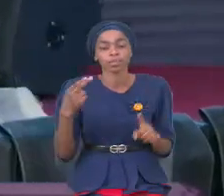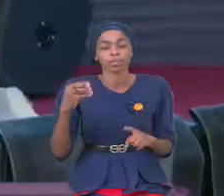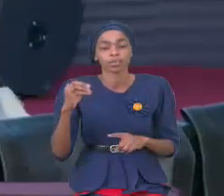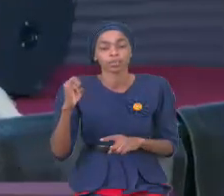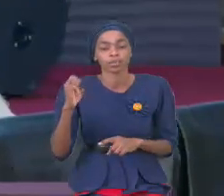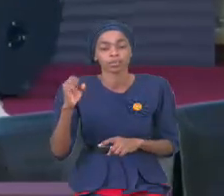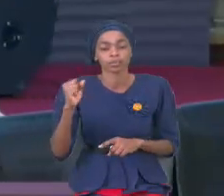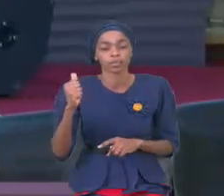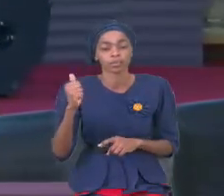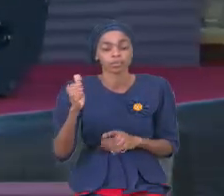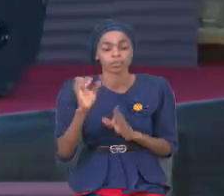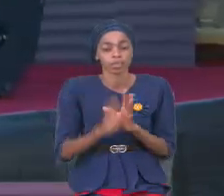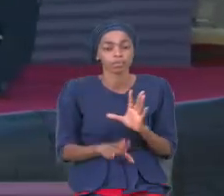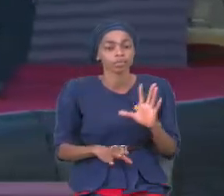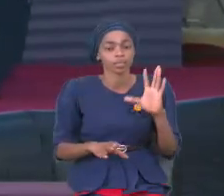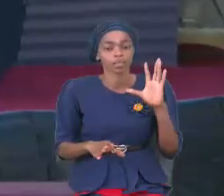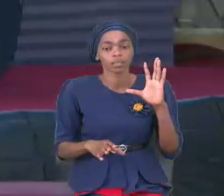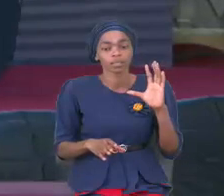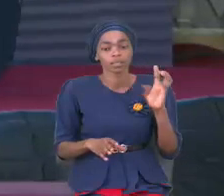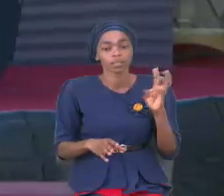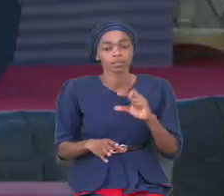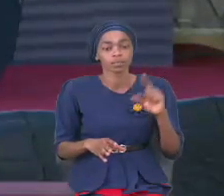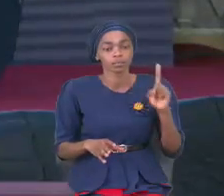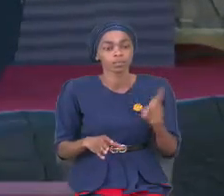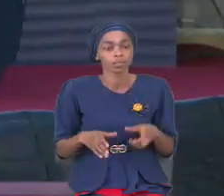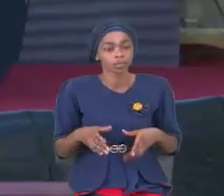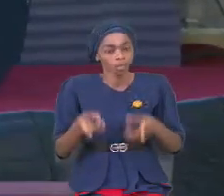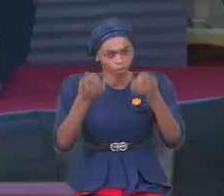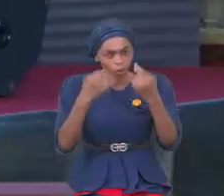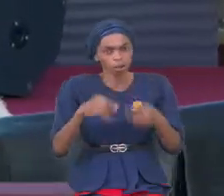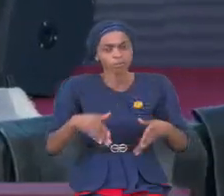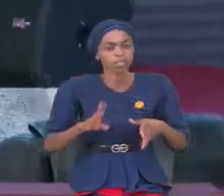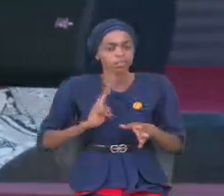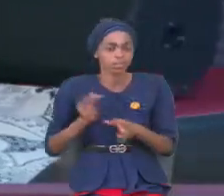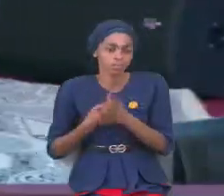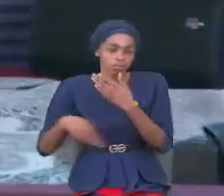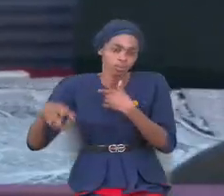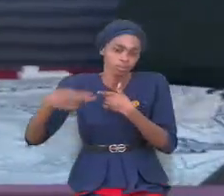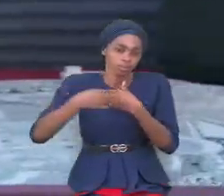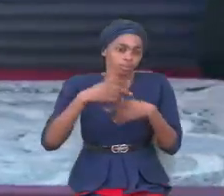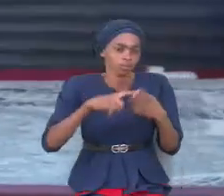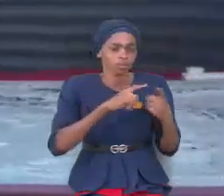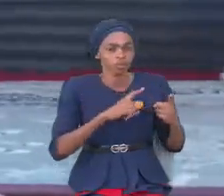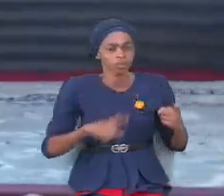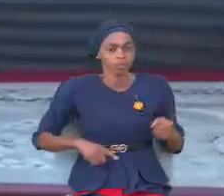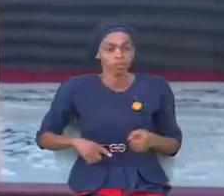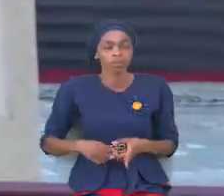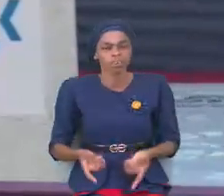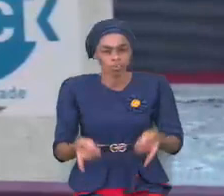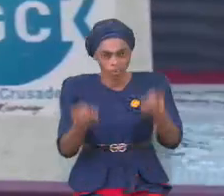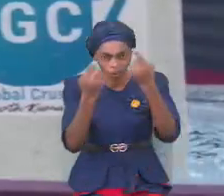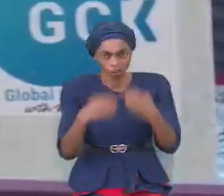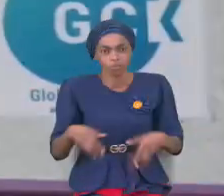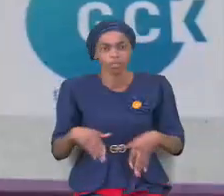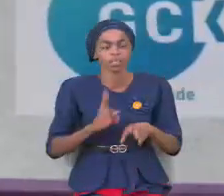Come, let us return unto the Lord. Come, let us return unto the Lord. We've seen how